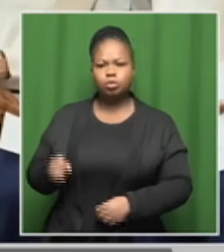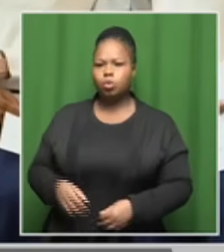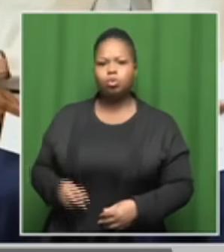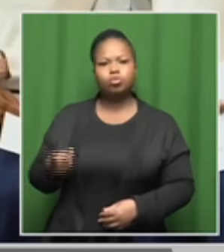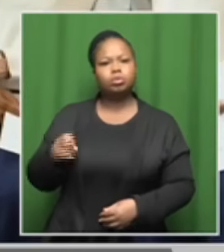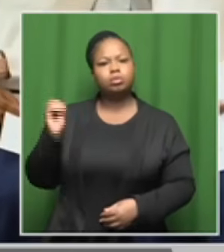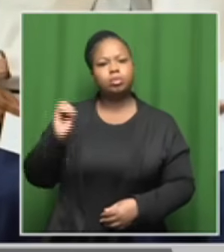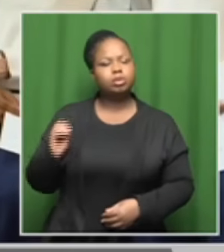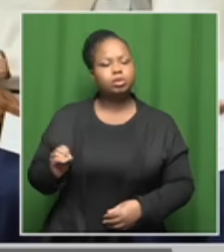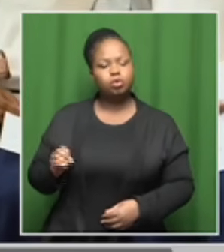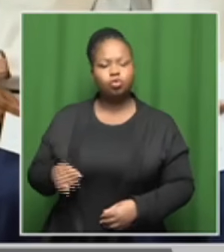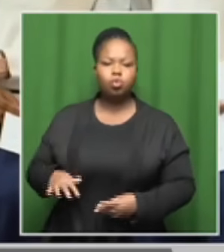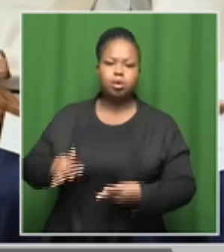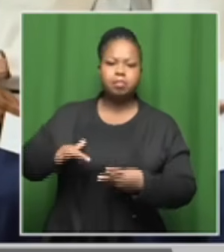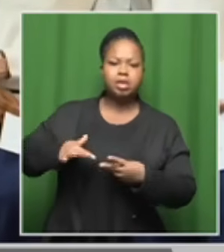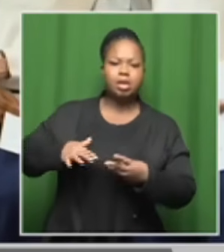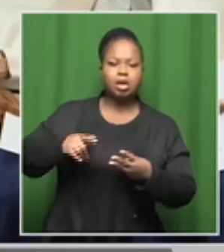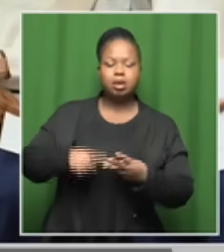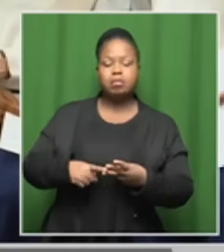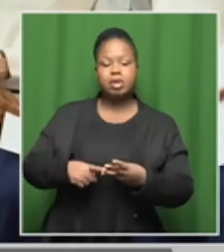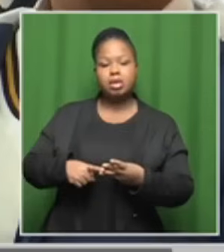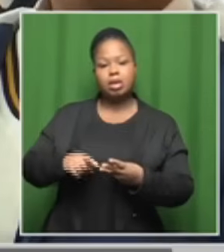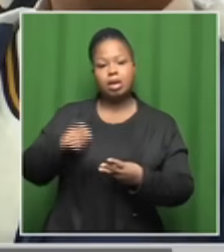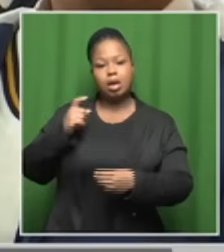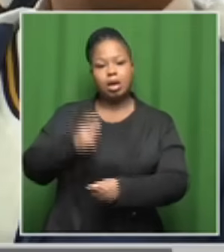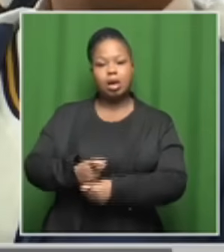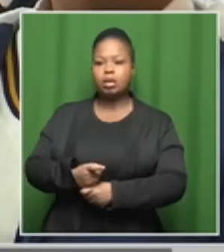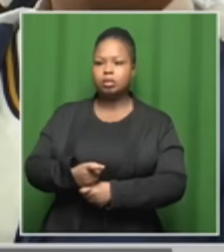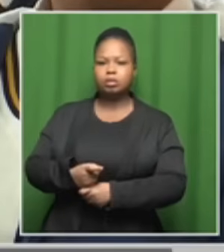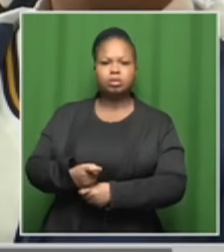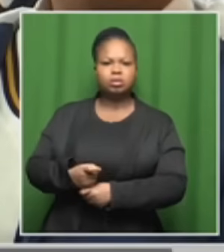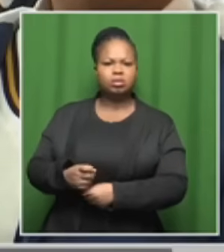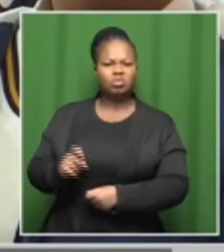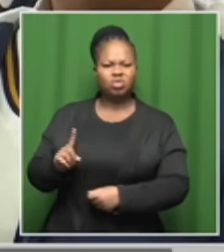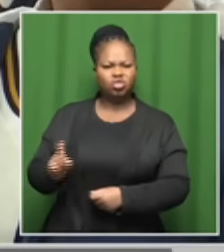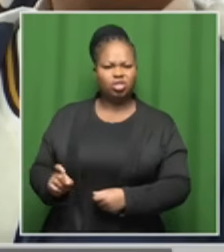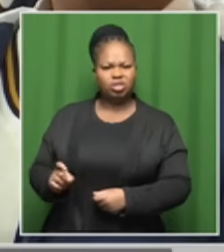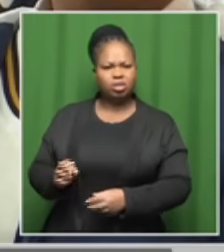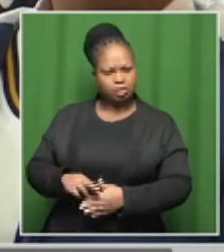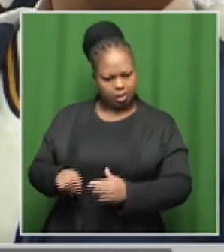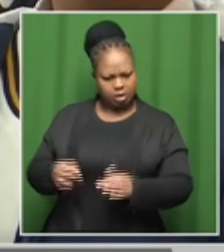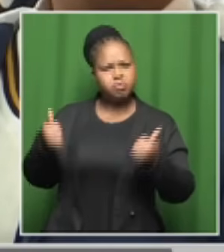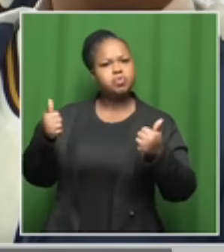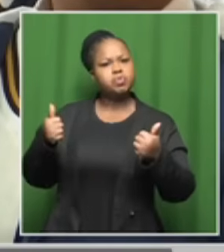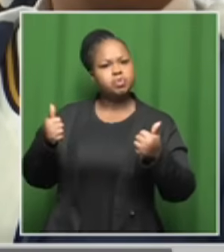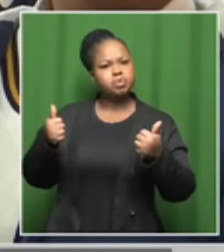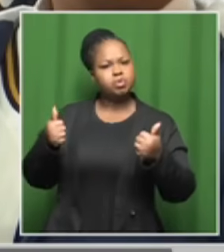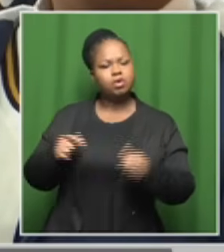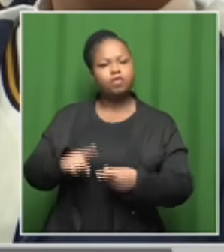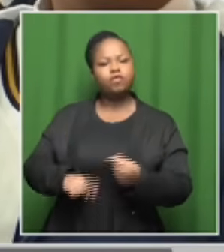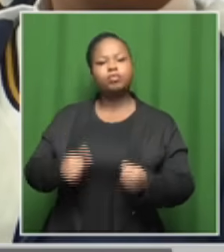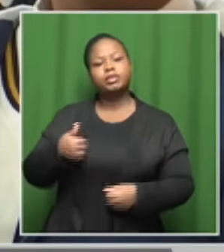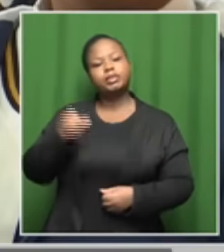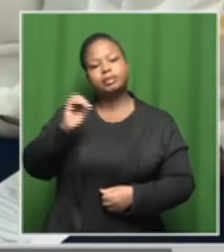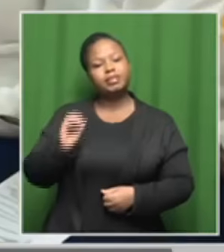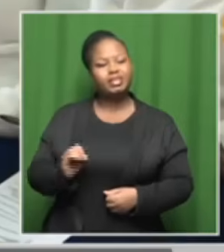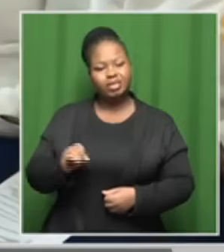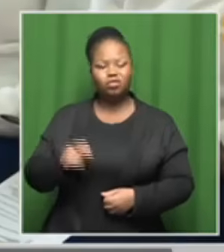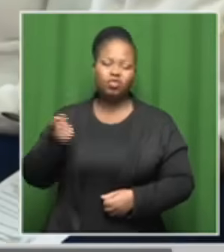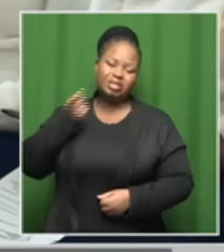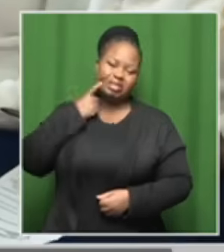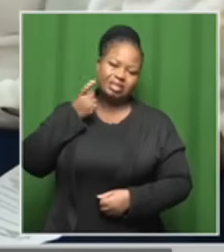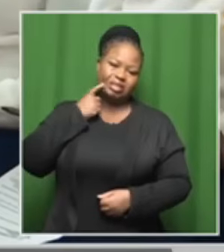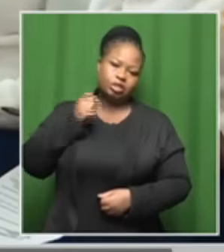20% of medium and hard questions, they get good results out of the 60% of